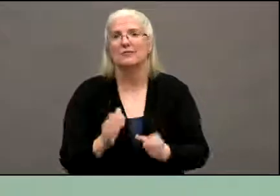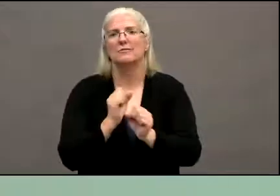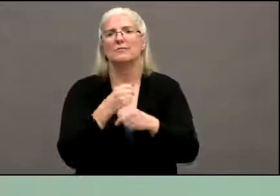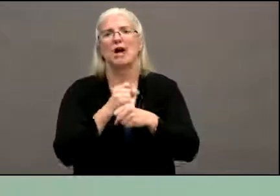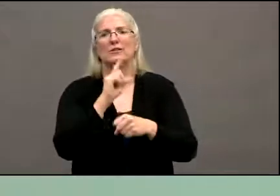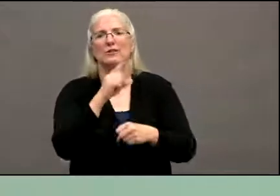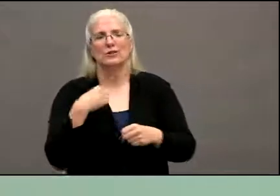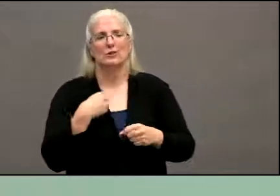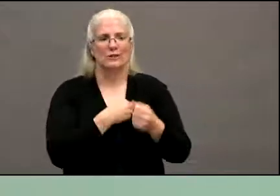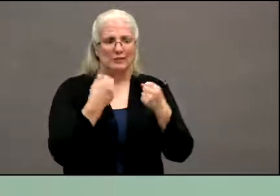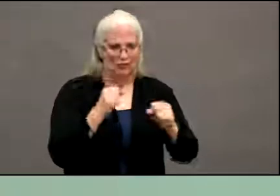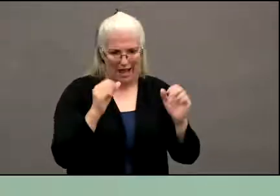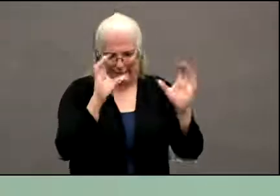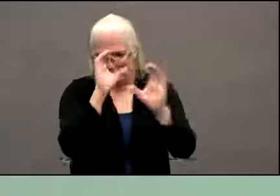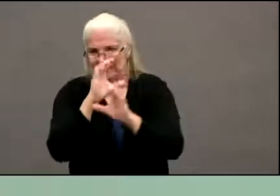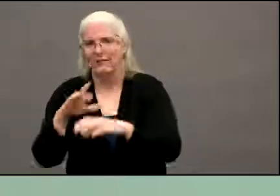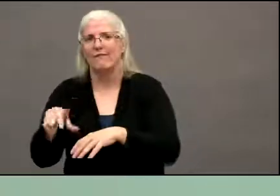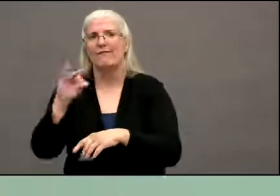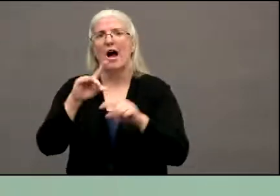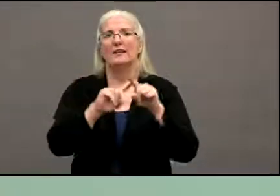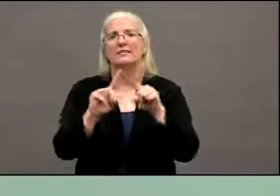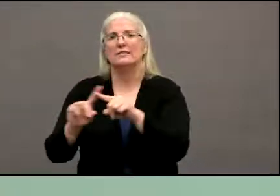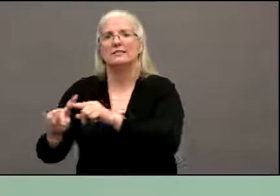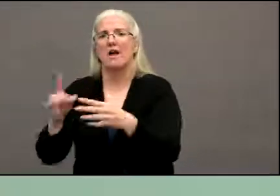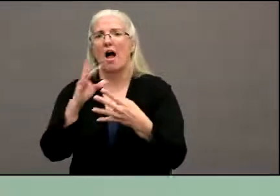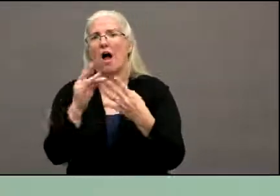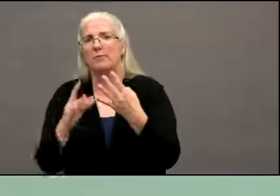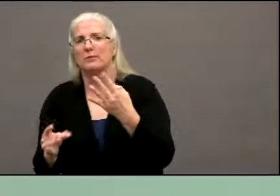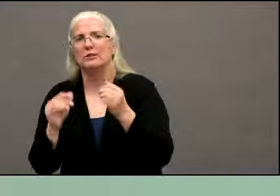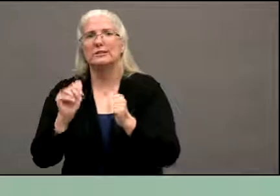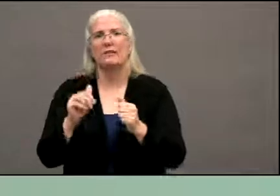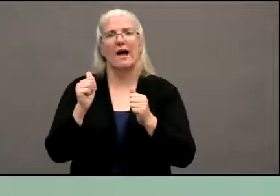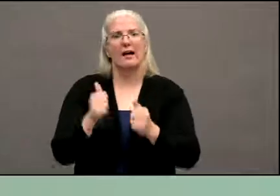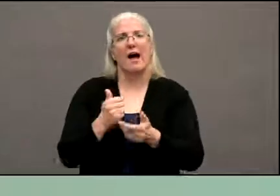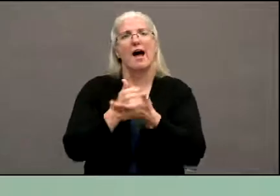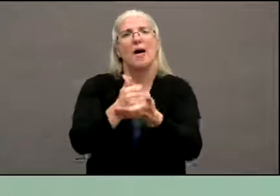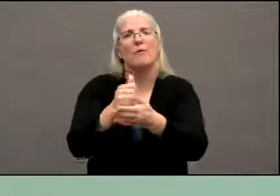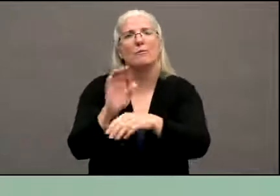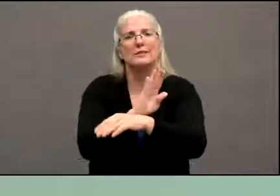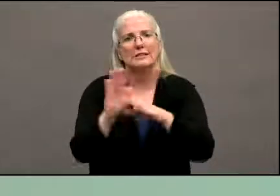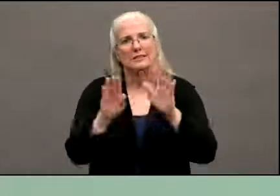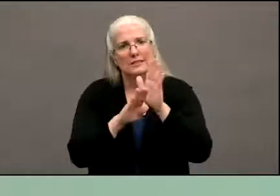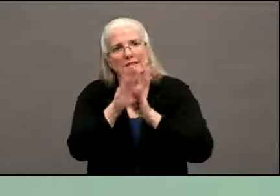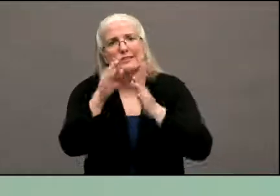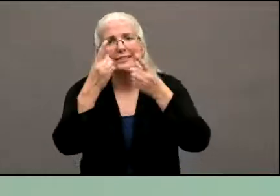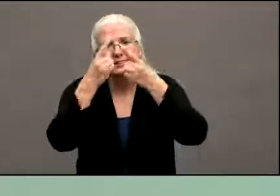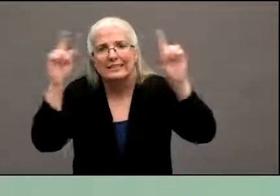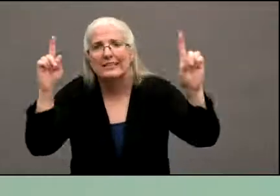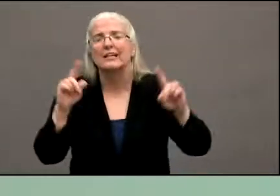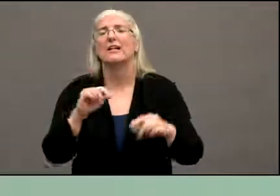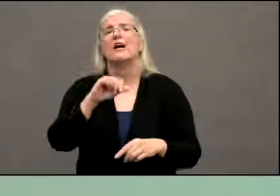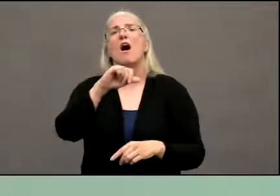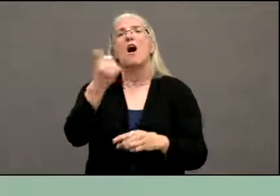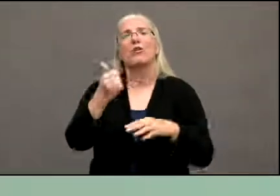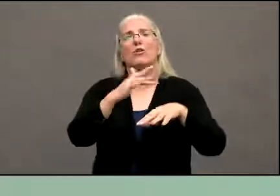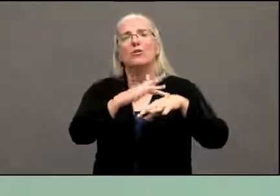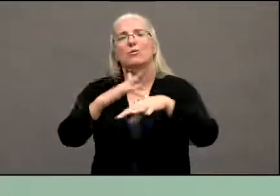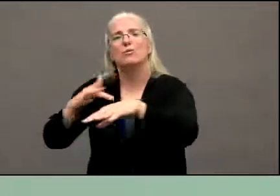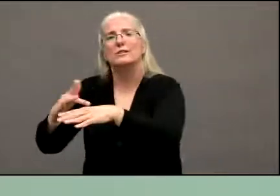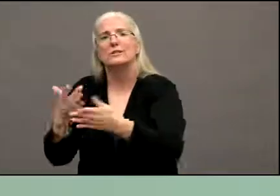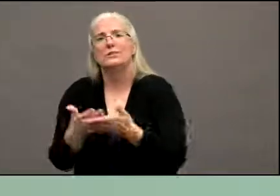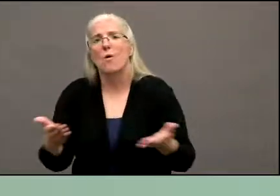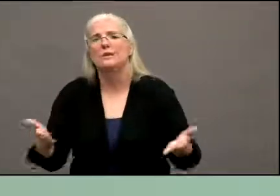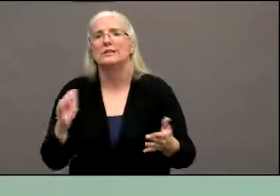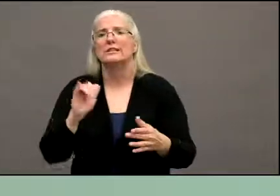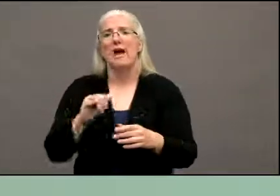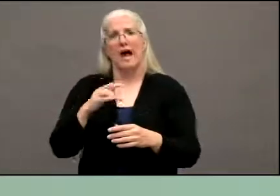operations. We are working to identify whatever resources can be made available to our small businesses who have really felt the impact, the economic